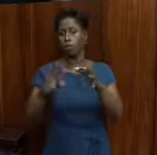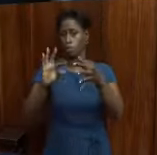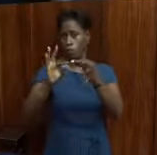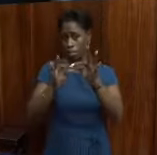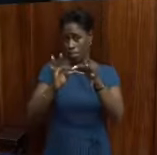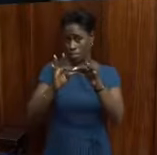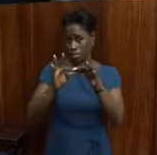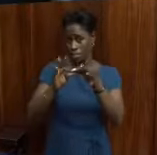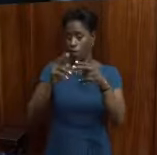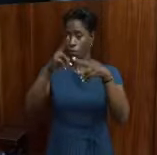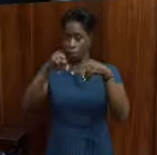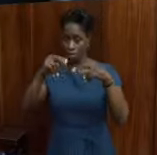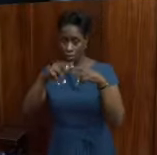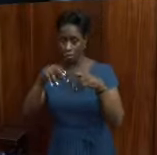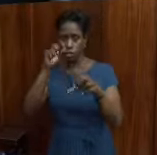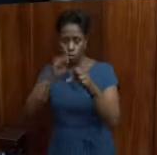of